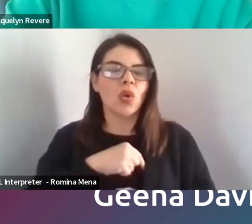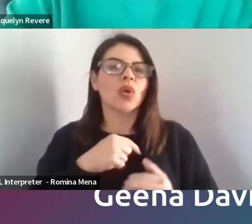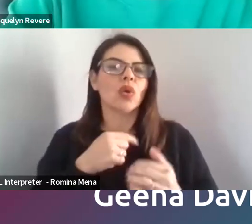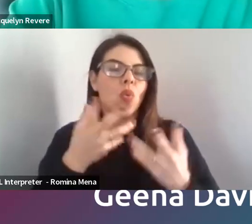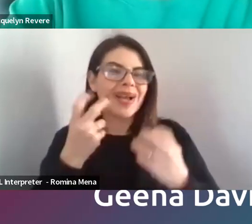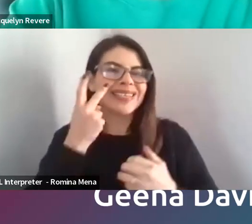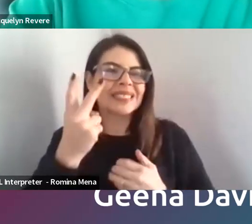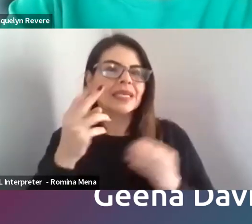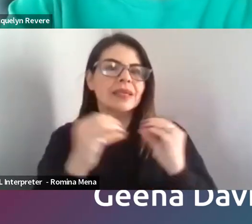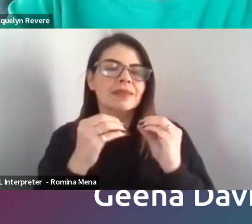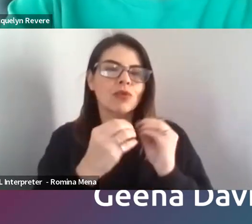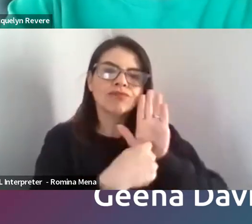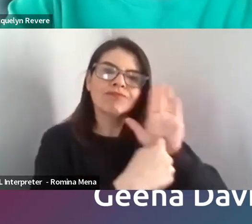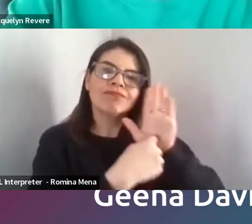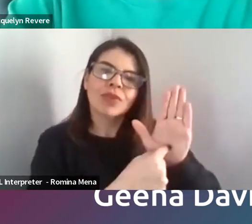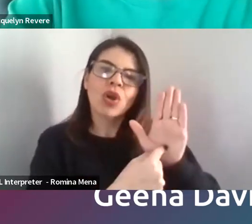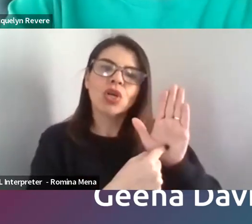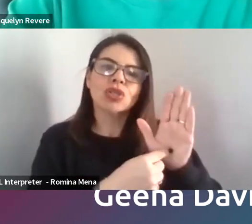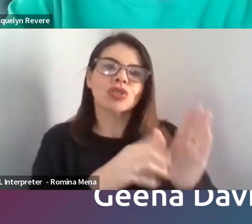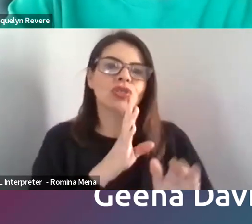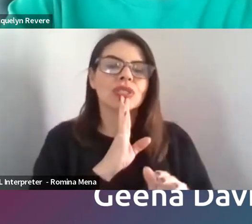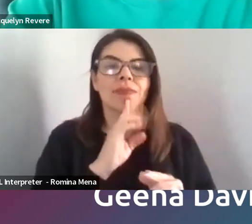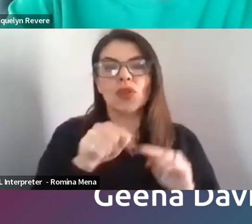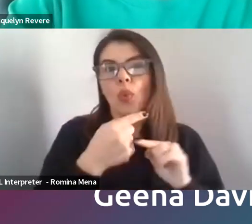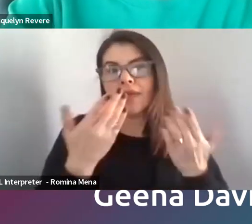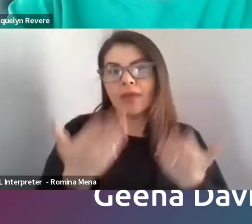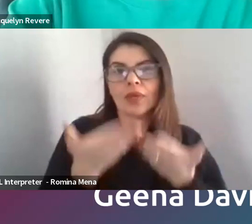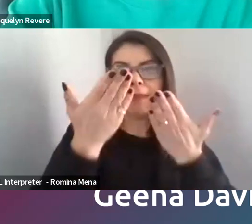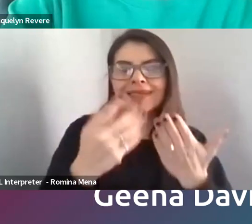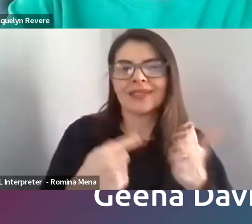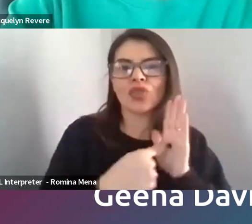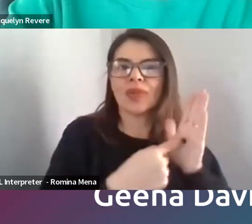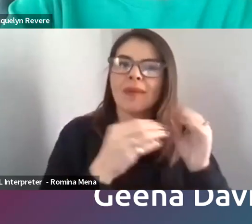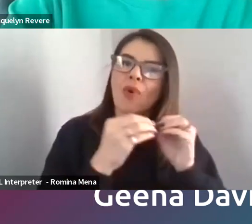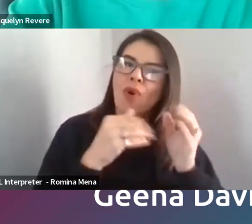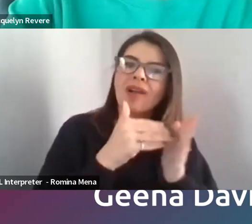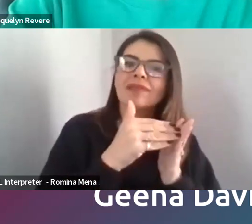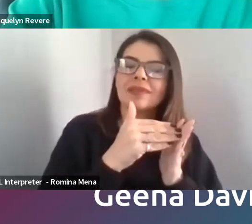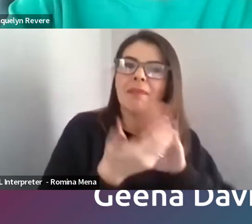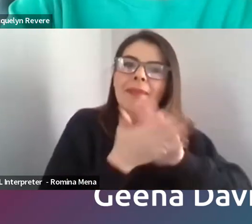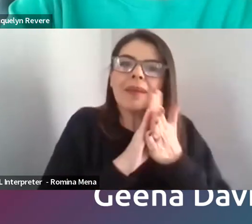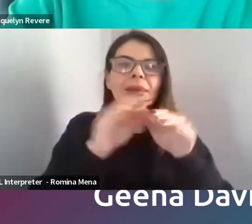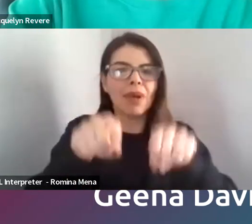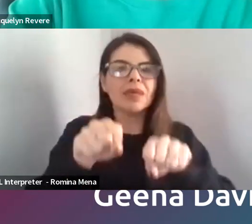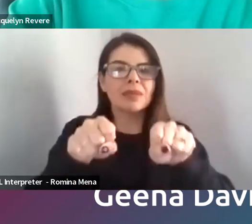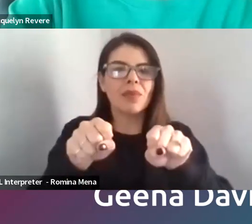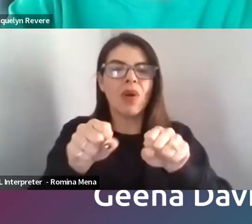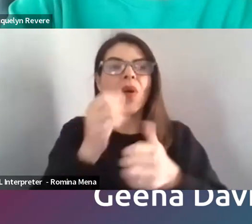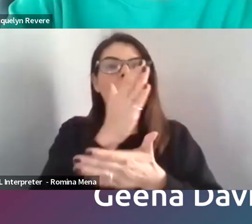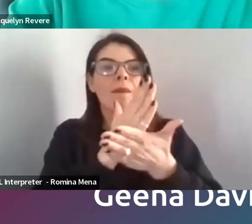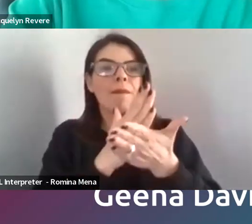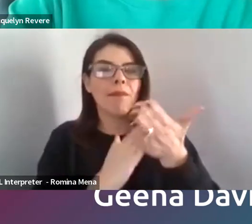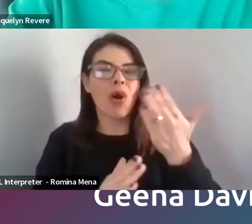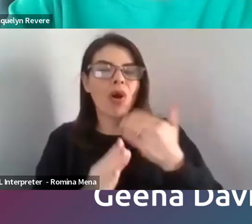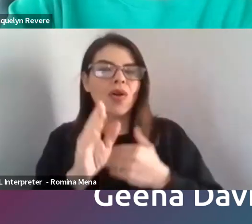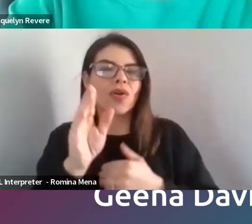more depictions, to speak to one of the recommendations, depictions of that being possible. Because part of